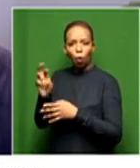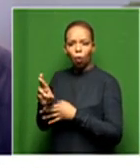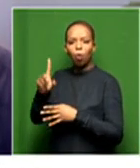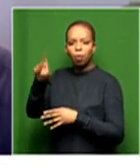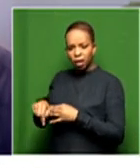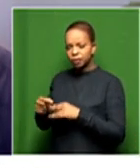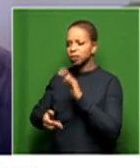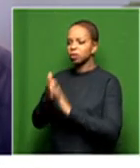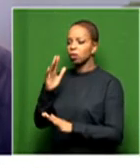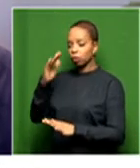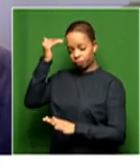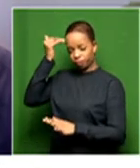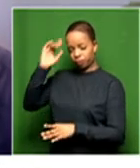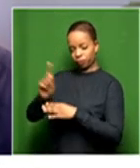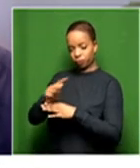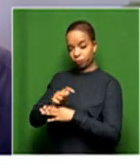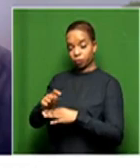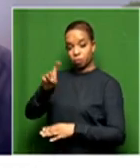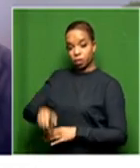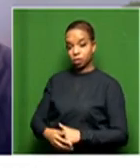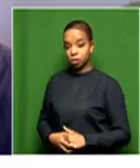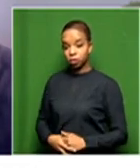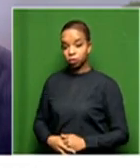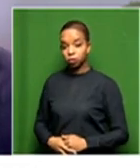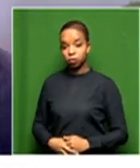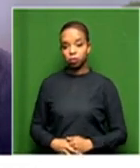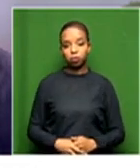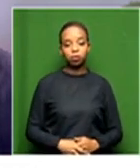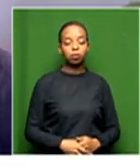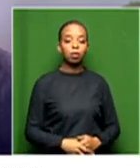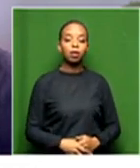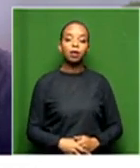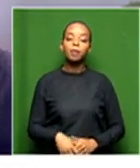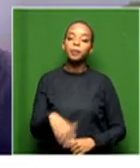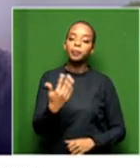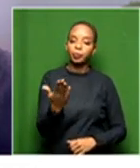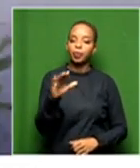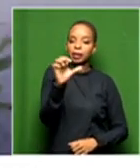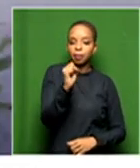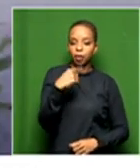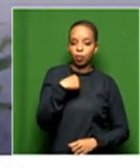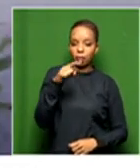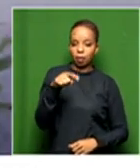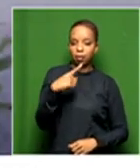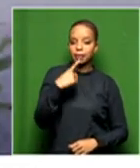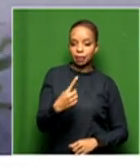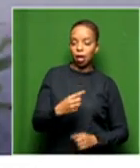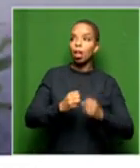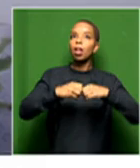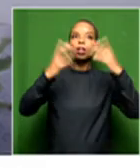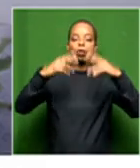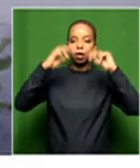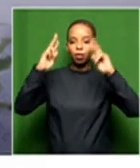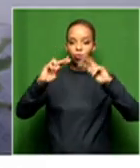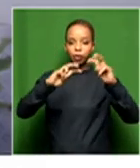mental training, as it were? Well, let me just say simply, where there's been a lot of research actually done on